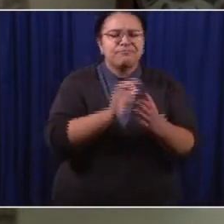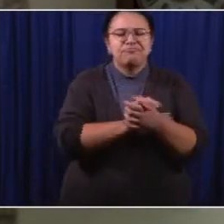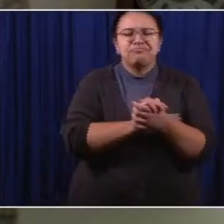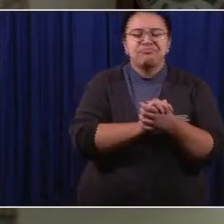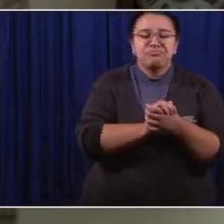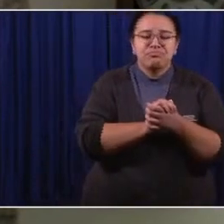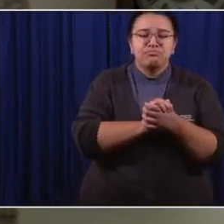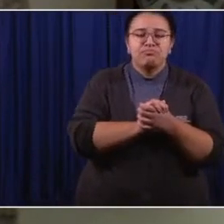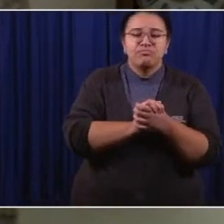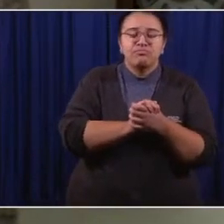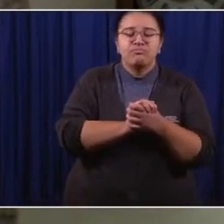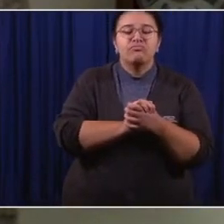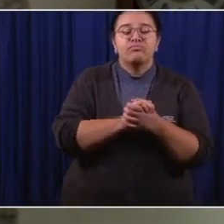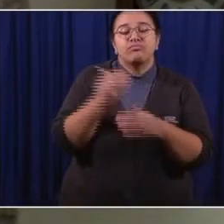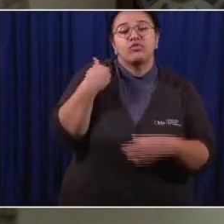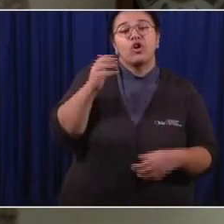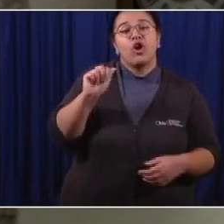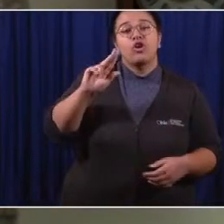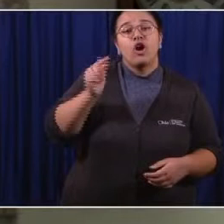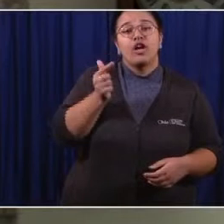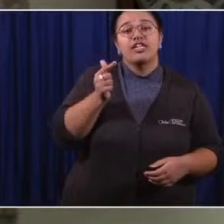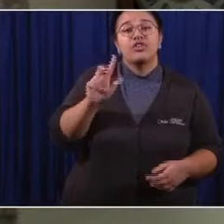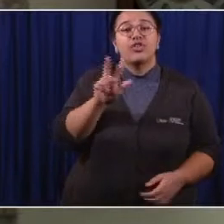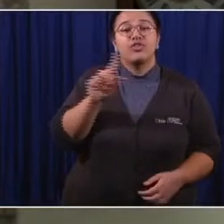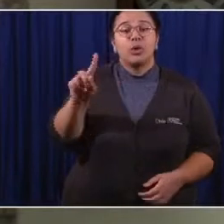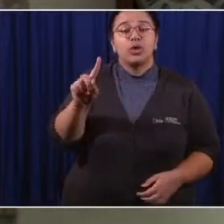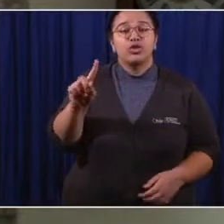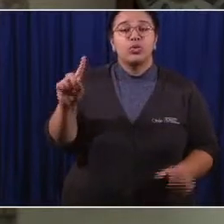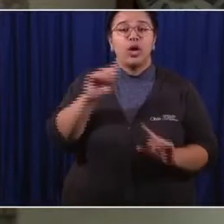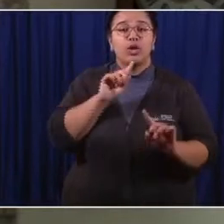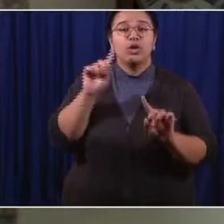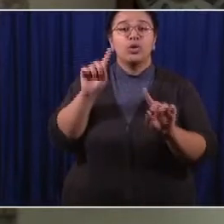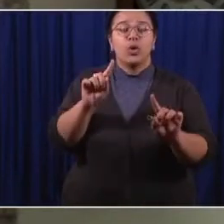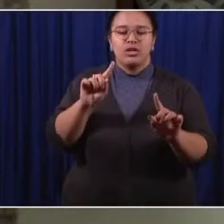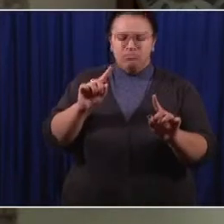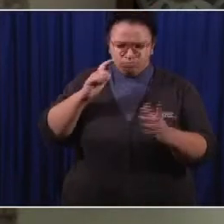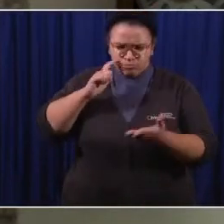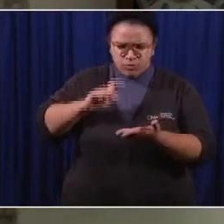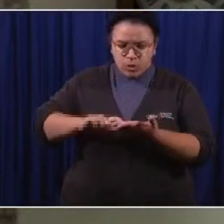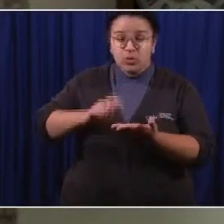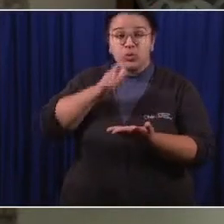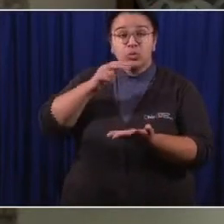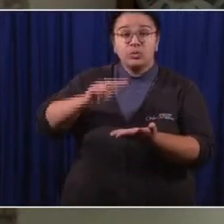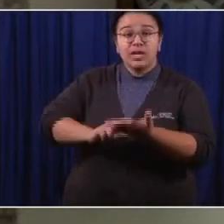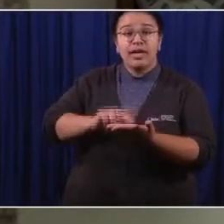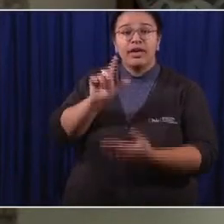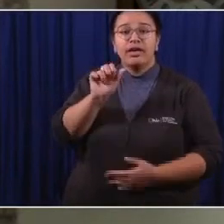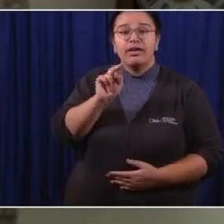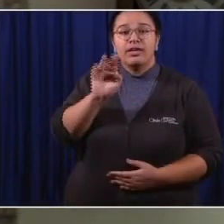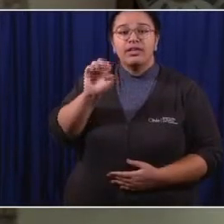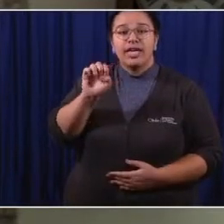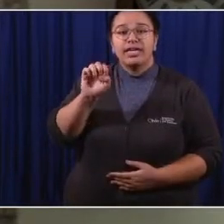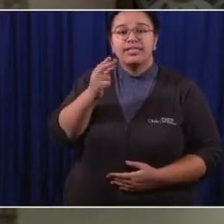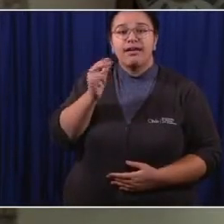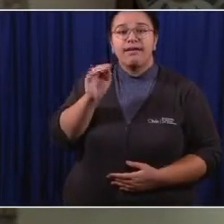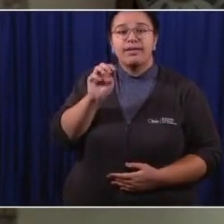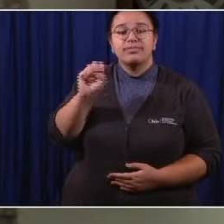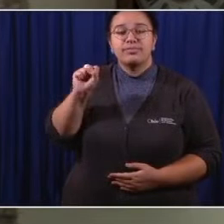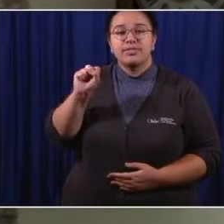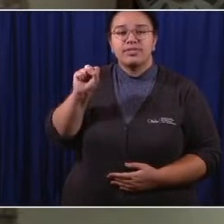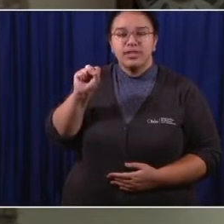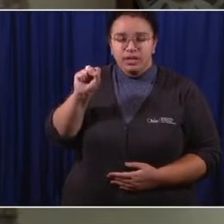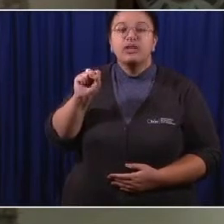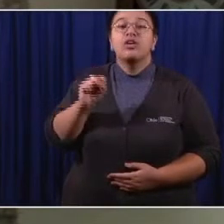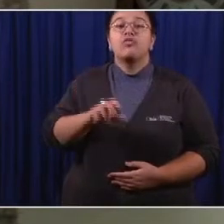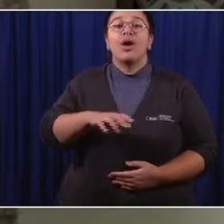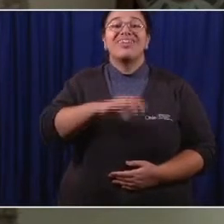The order released on August 31st and signed by Lance Himes is a second amended order for non-congregate sheltering to be